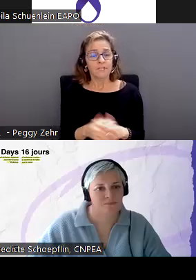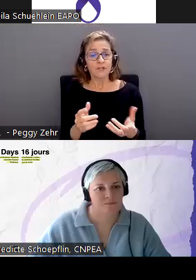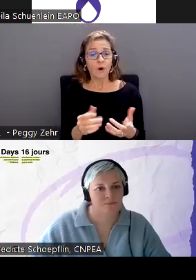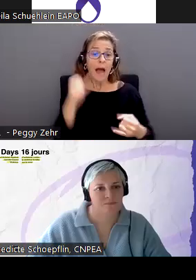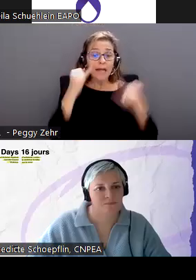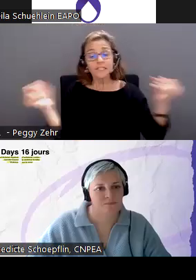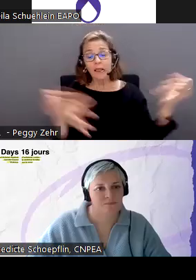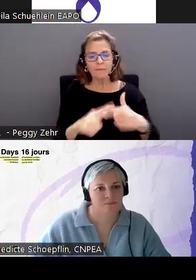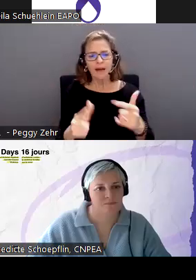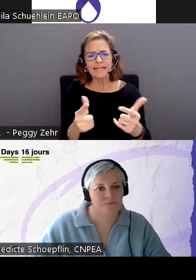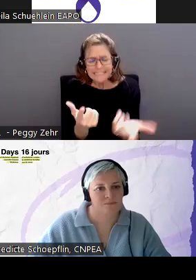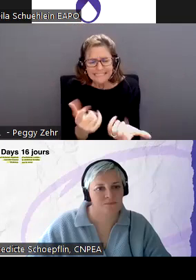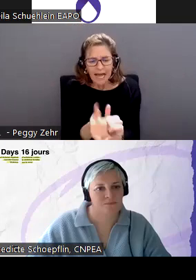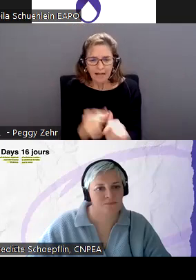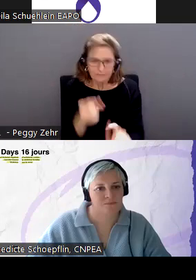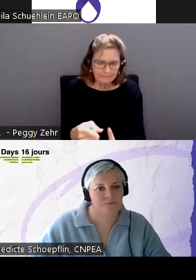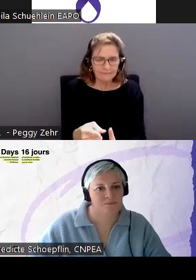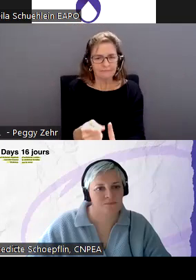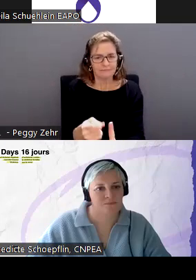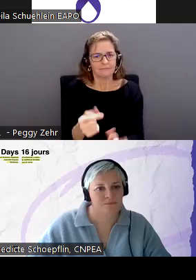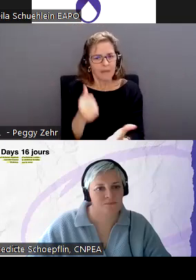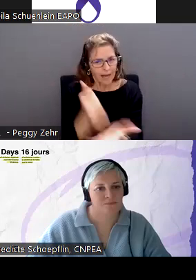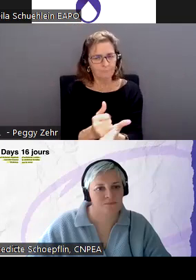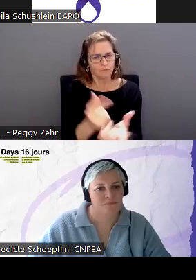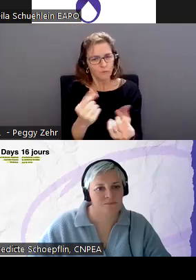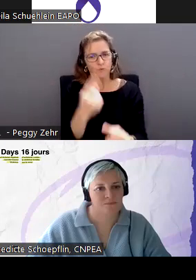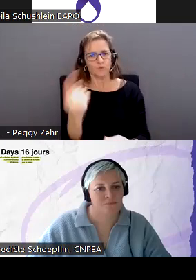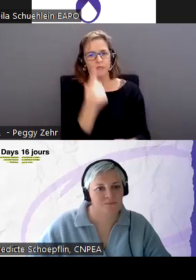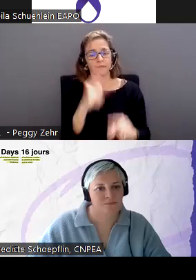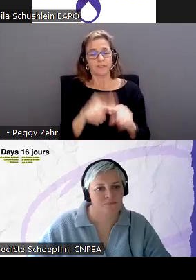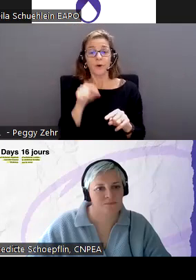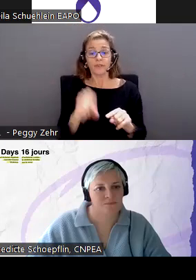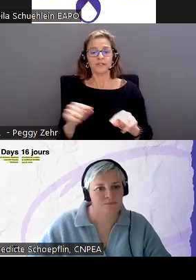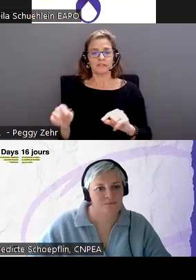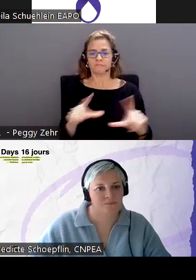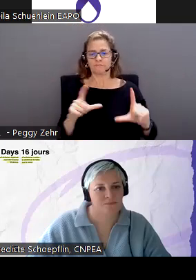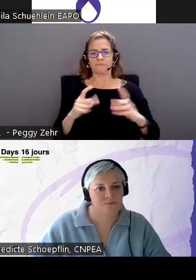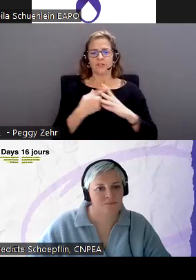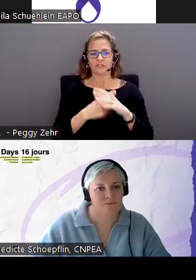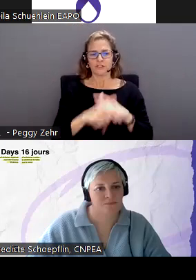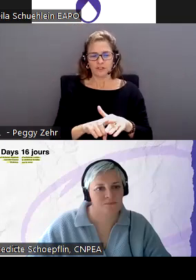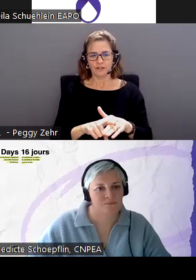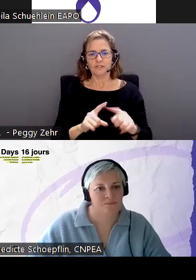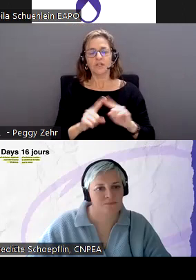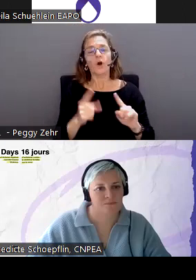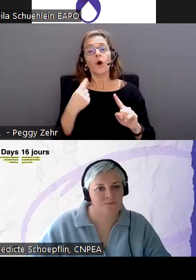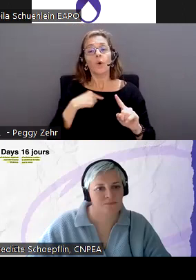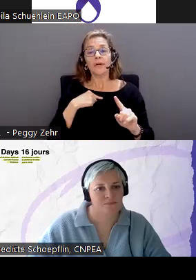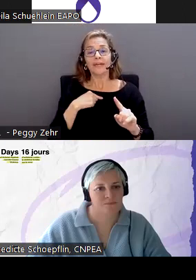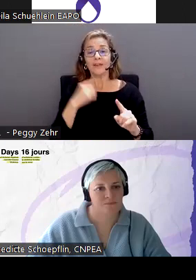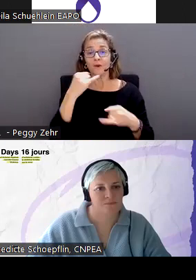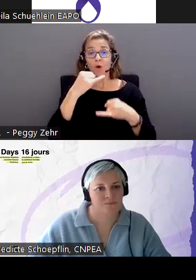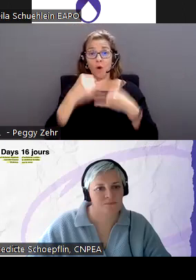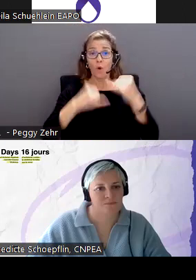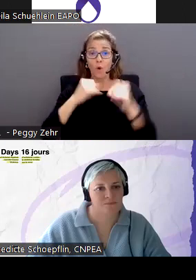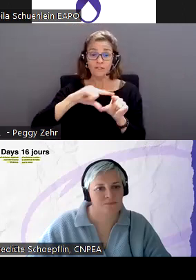this was just really our starting point. The one piece that that was completed is the scoping review. And I'm going to talk a